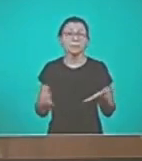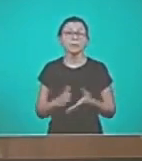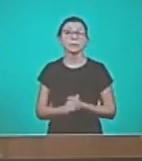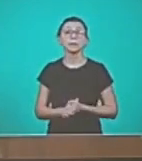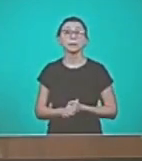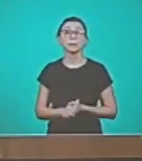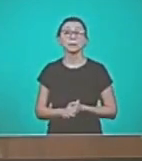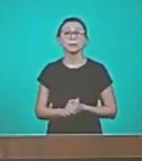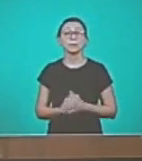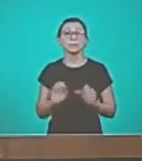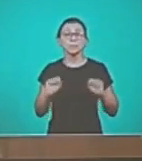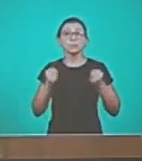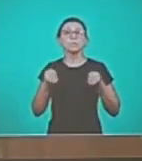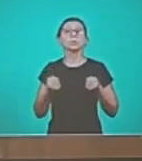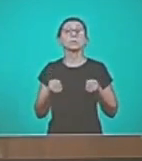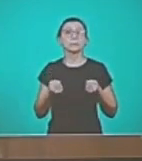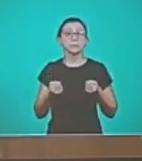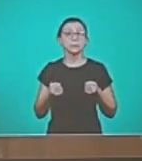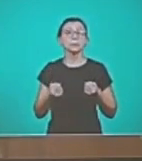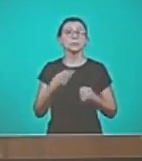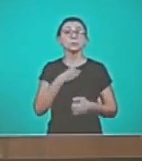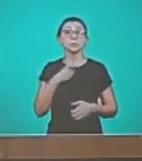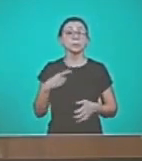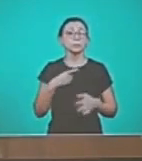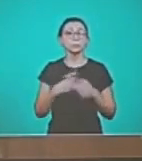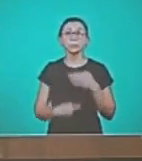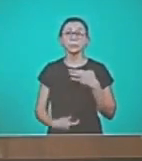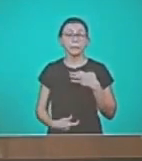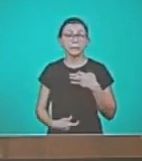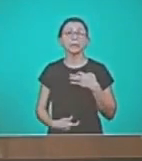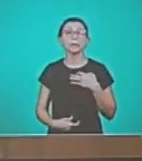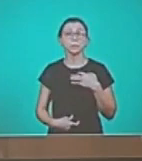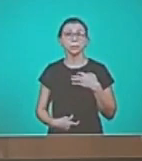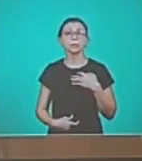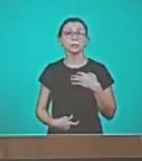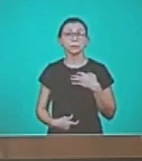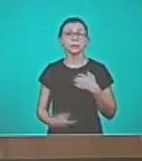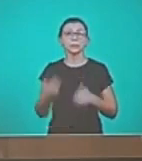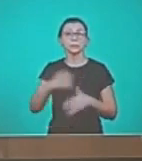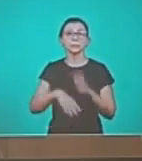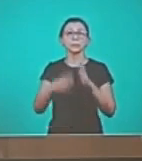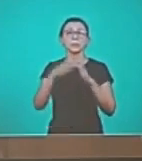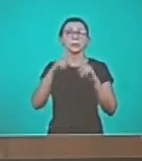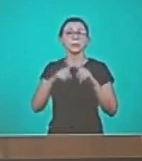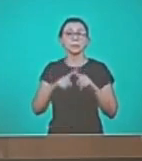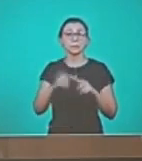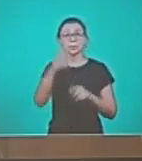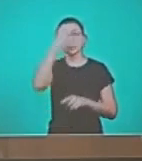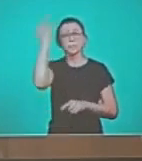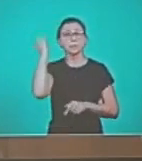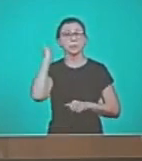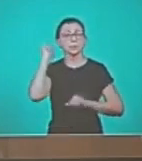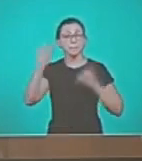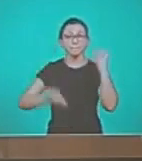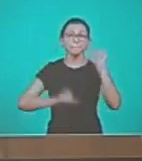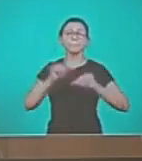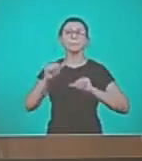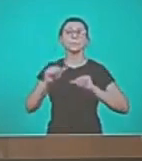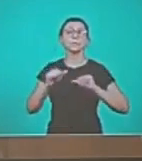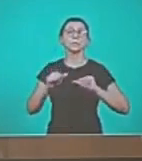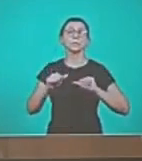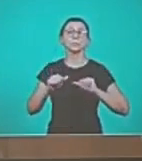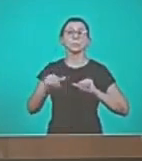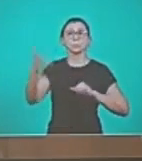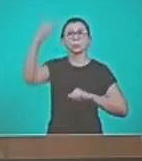are experiencing a revival. Many deacons, ushers, the revival are taking place inside of the churches. So a spiritual